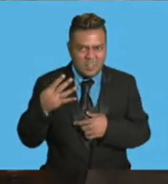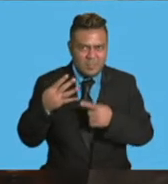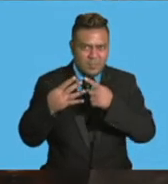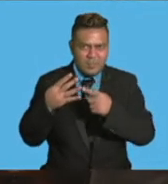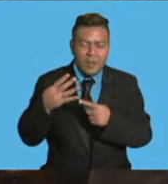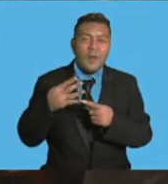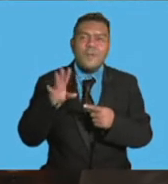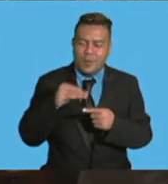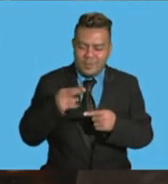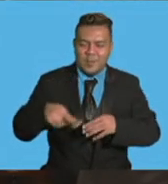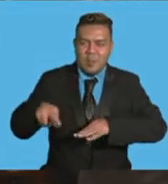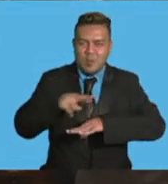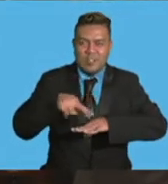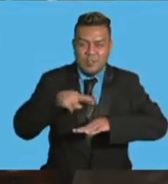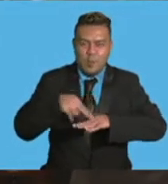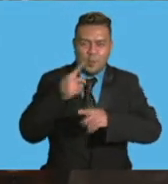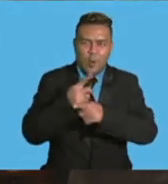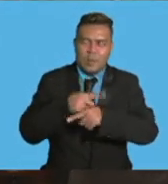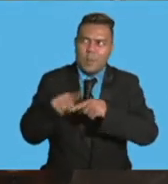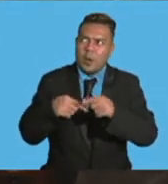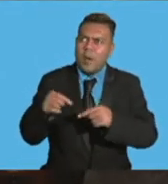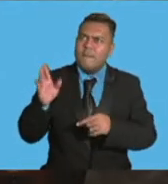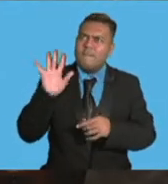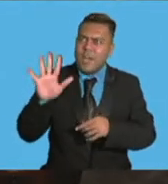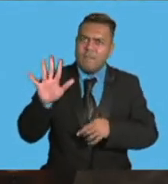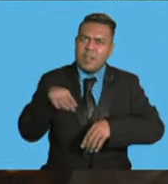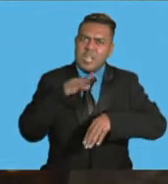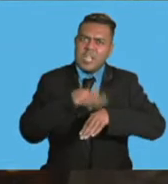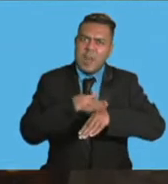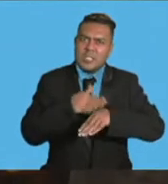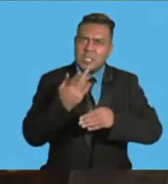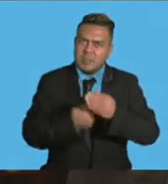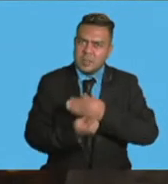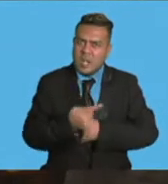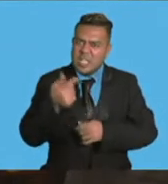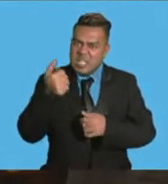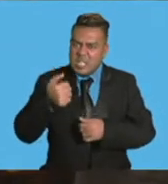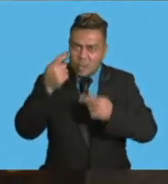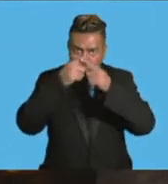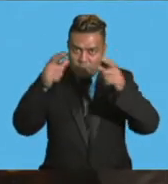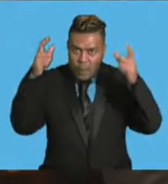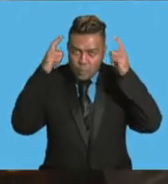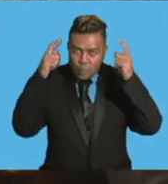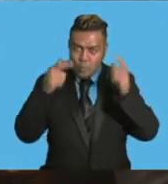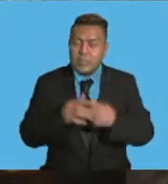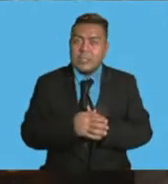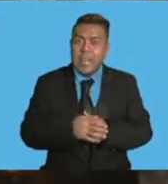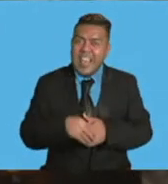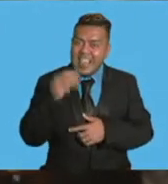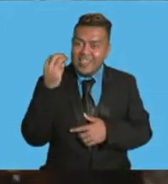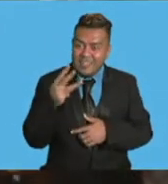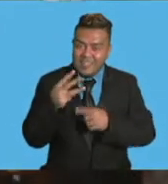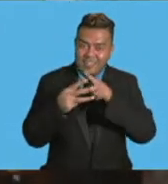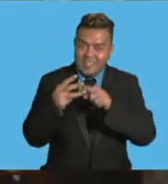are from the region that I've talked about. 5 in Kiribati, 6 in Tuvalu, and 3